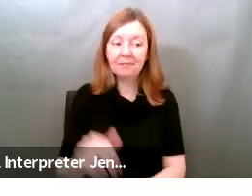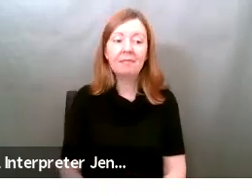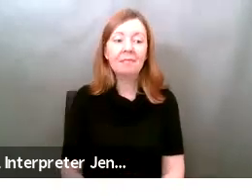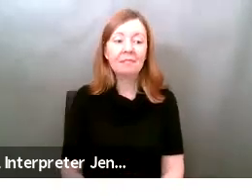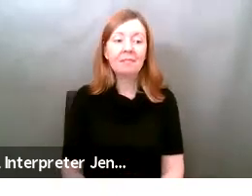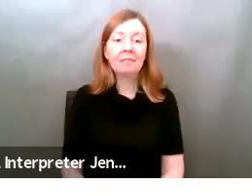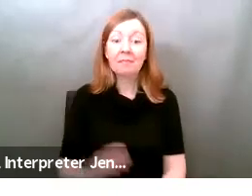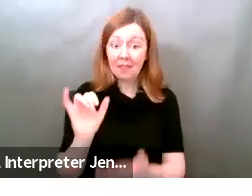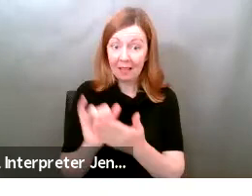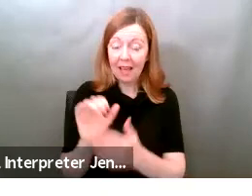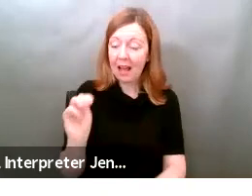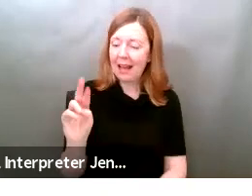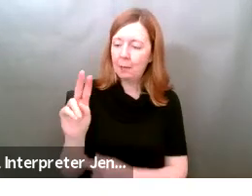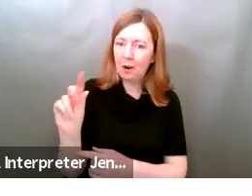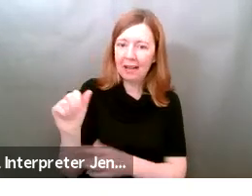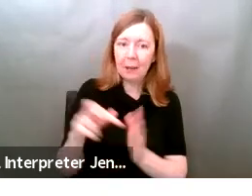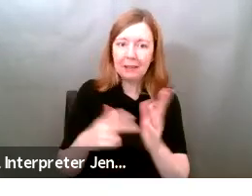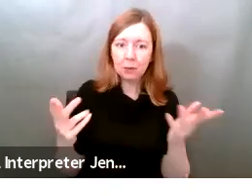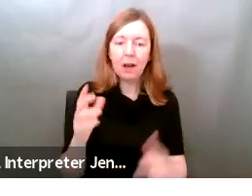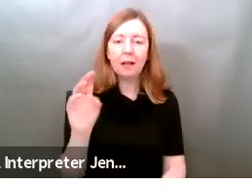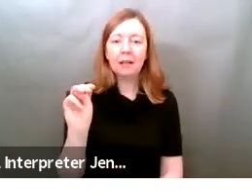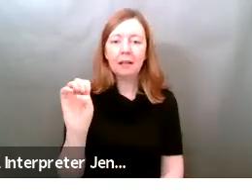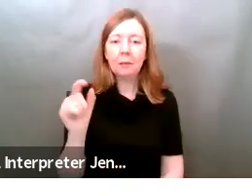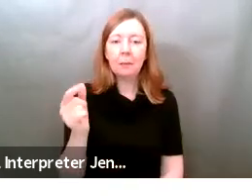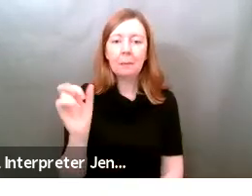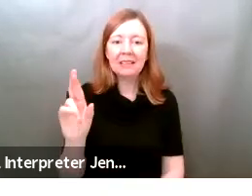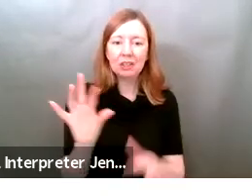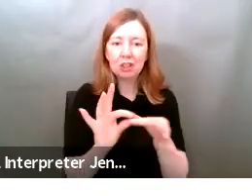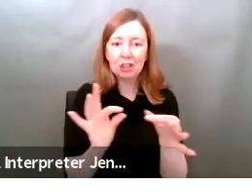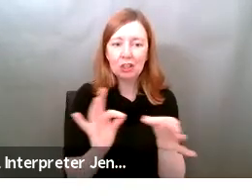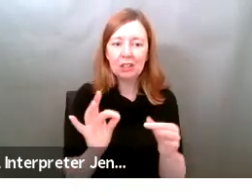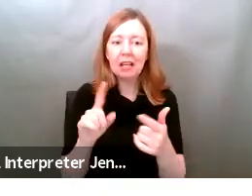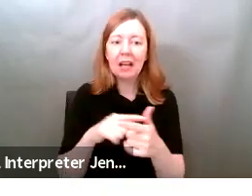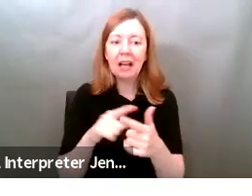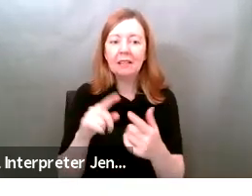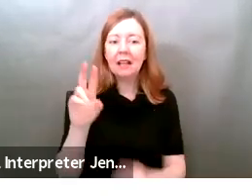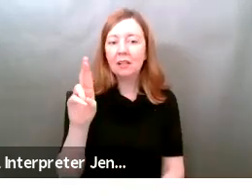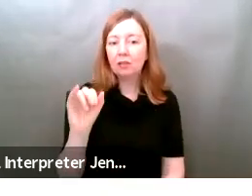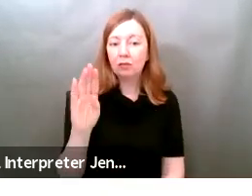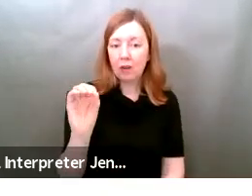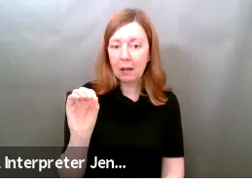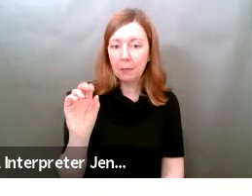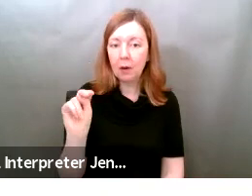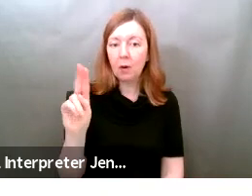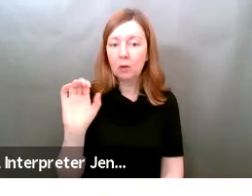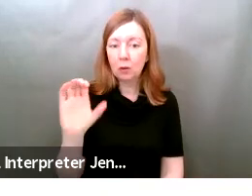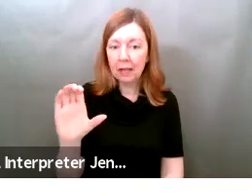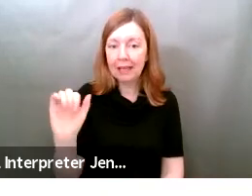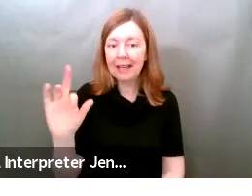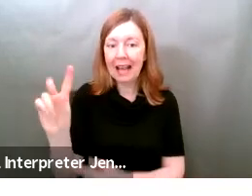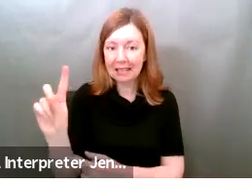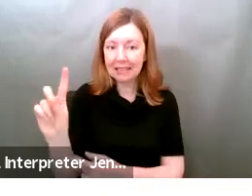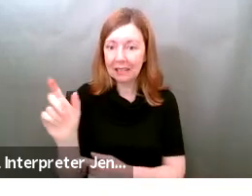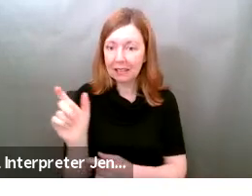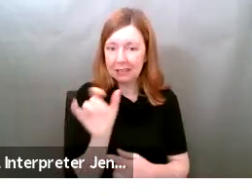The mRNA stands for messenger, and then ribonucleic acid. And that's a bit of a mouthful.